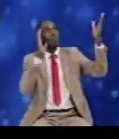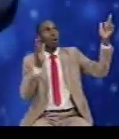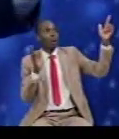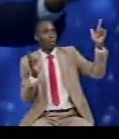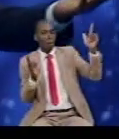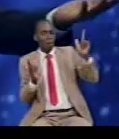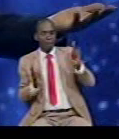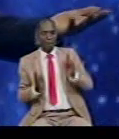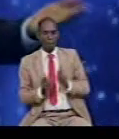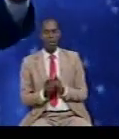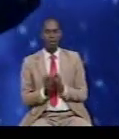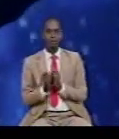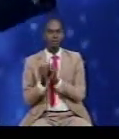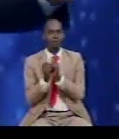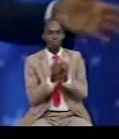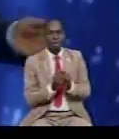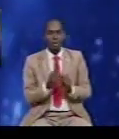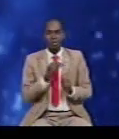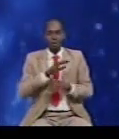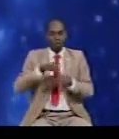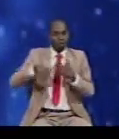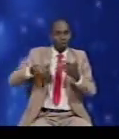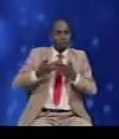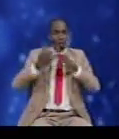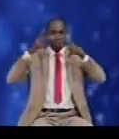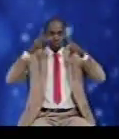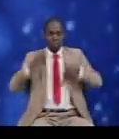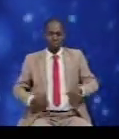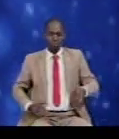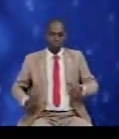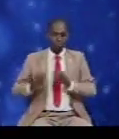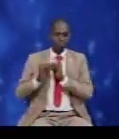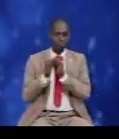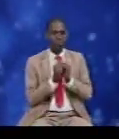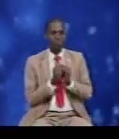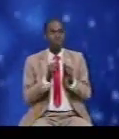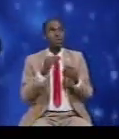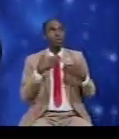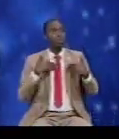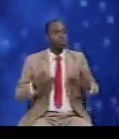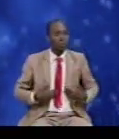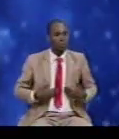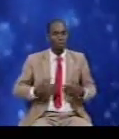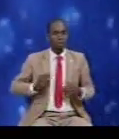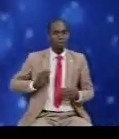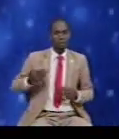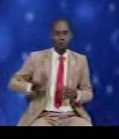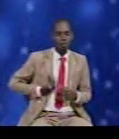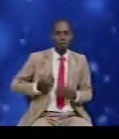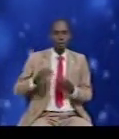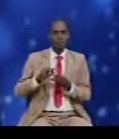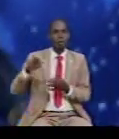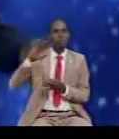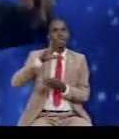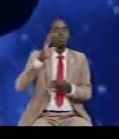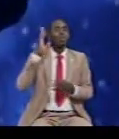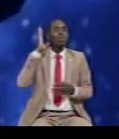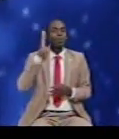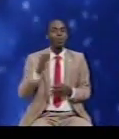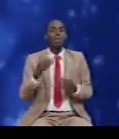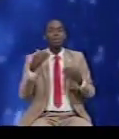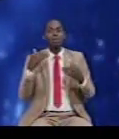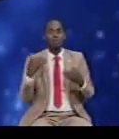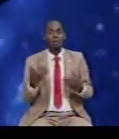together. And the whole man, the body, the spirit, the soul, will now go to the